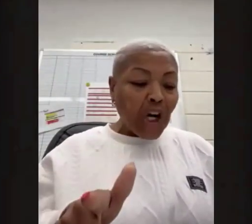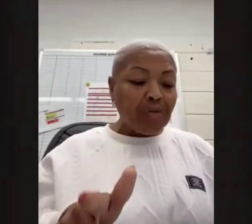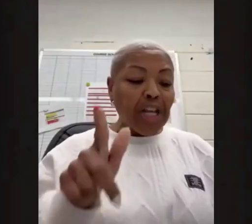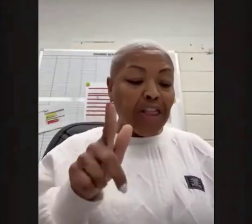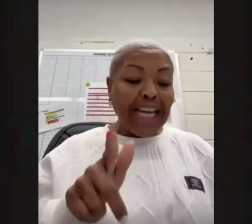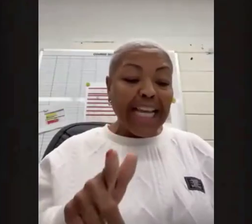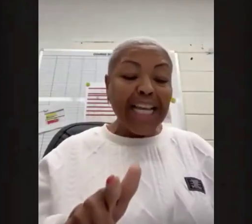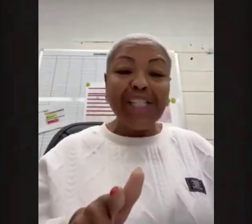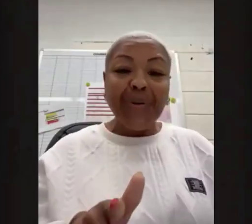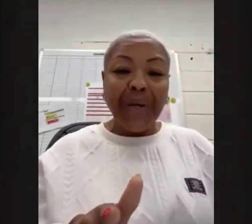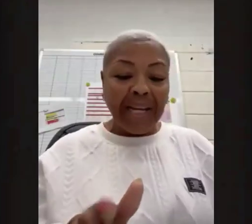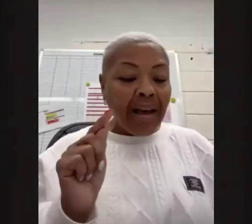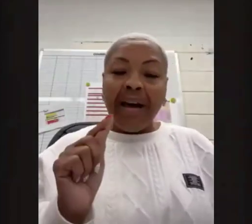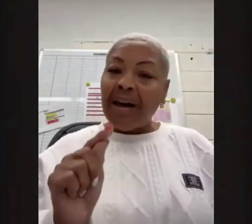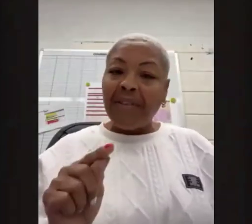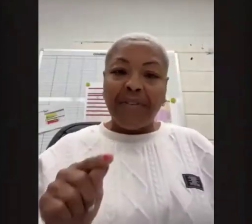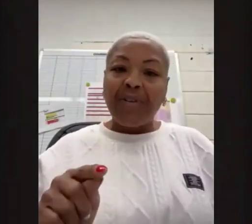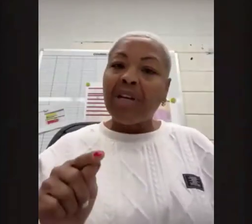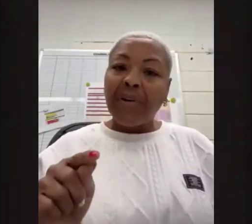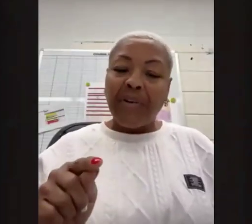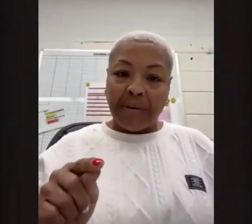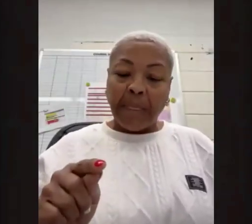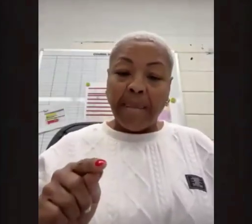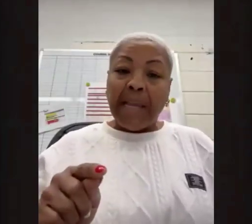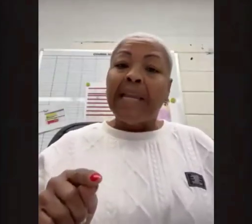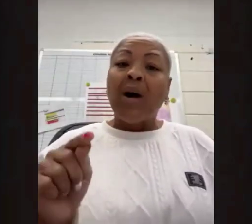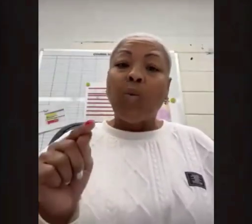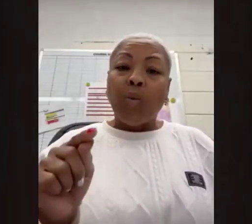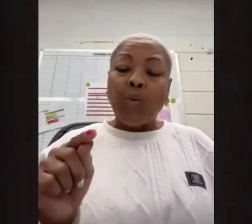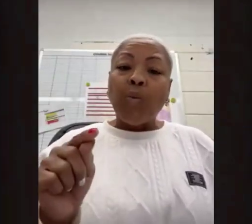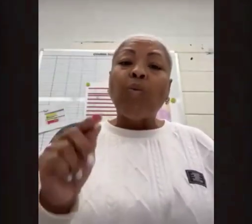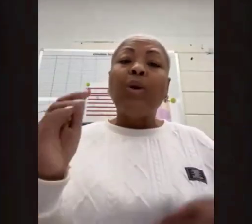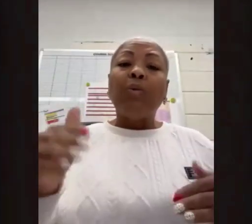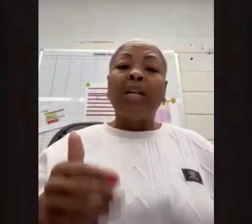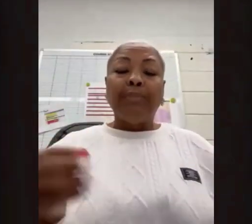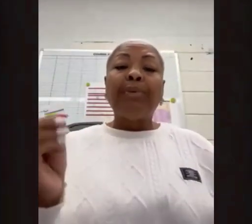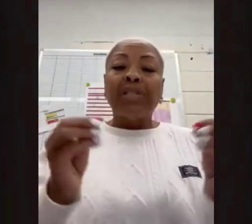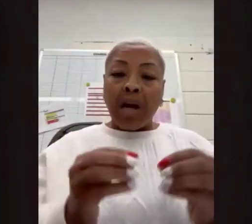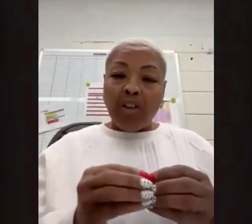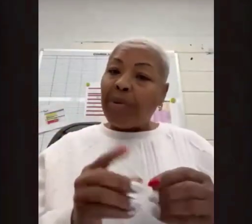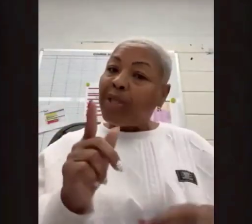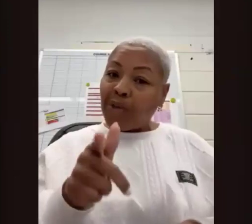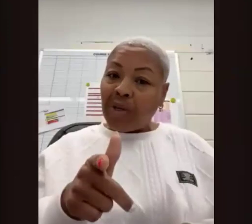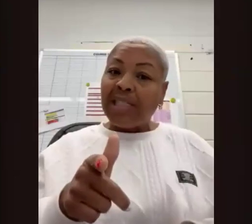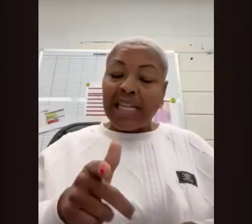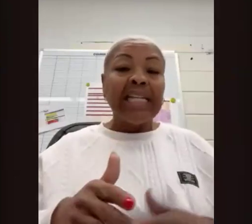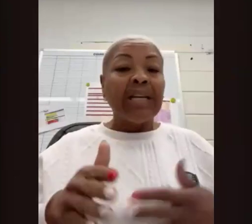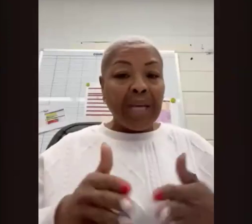That preserves the history of the building. Now, we want to go